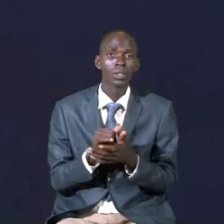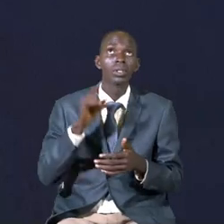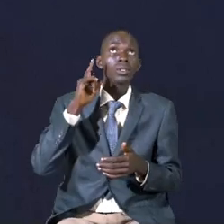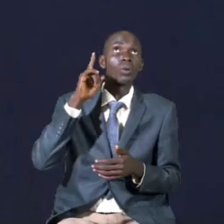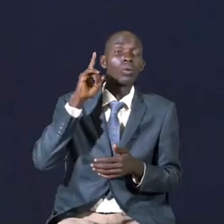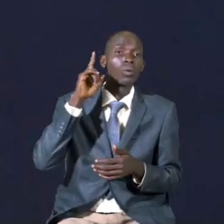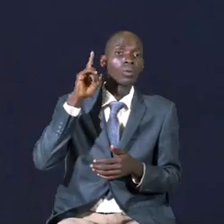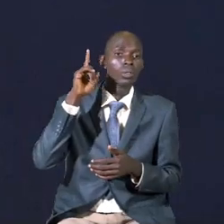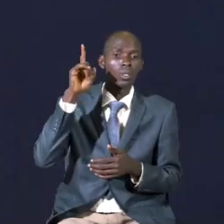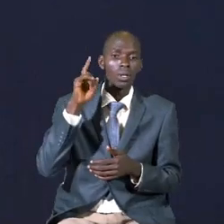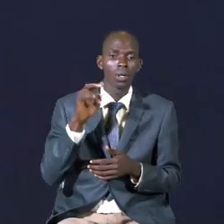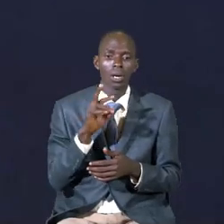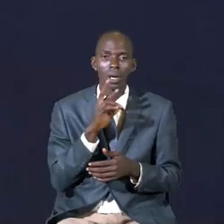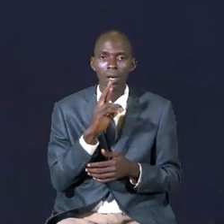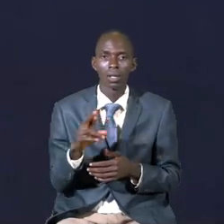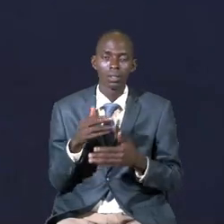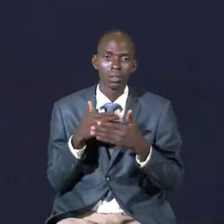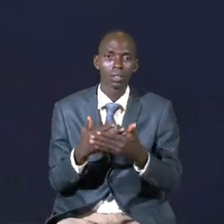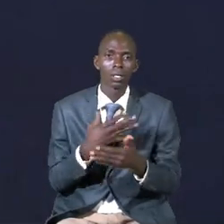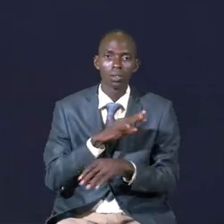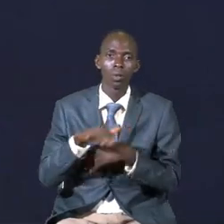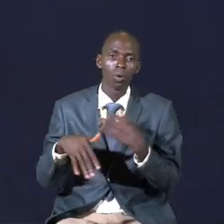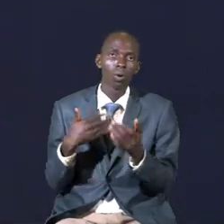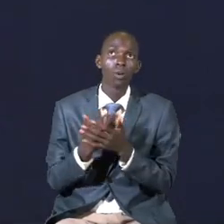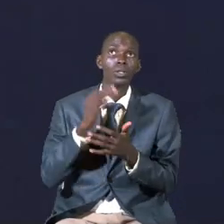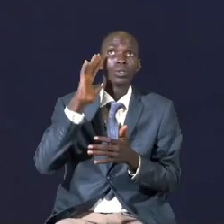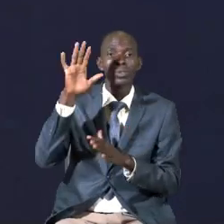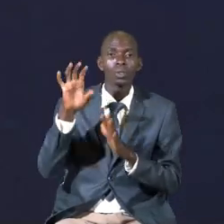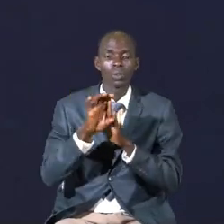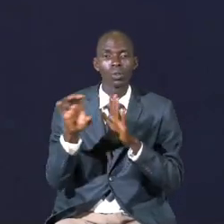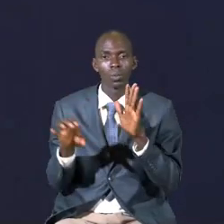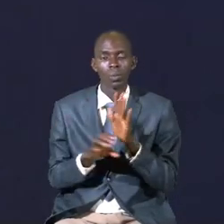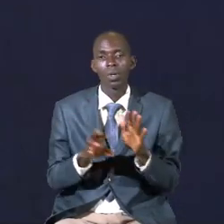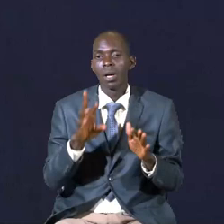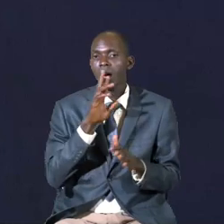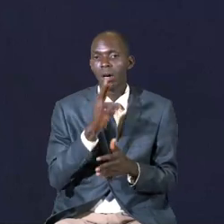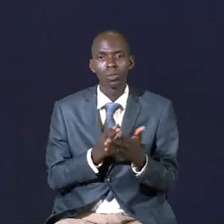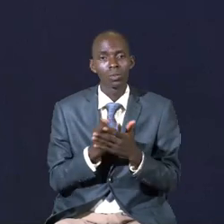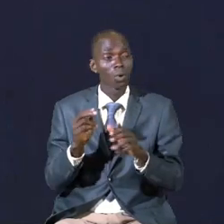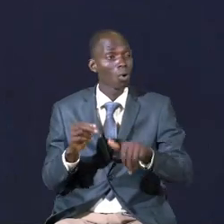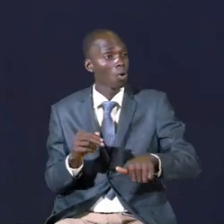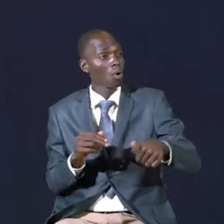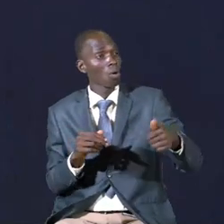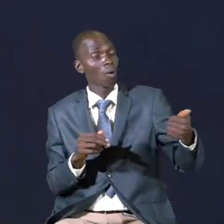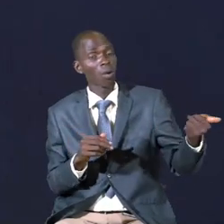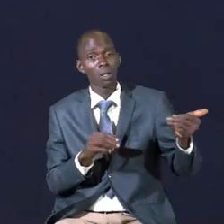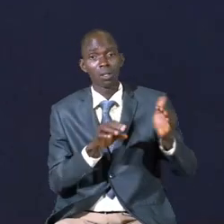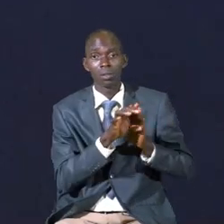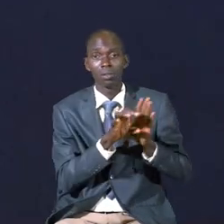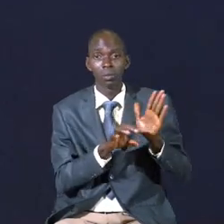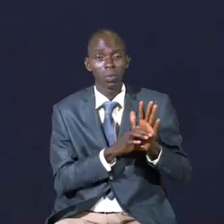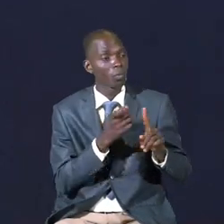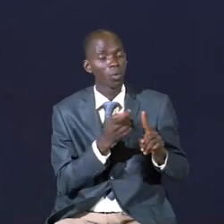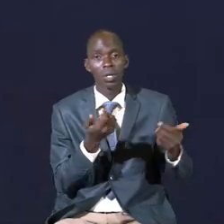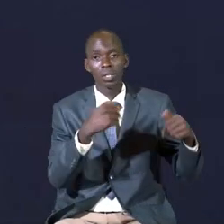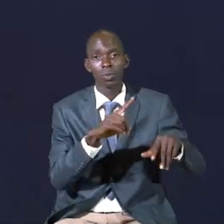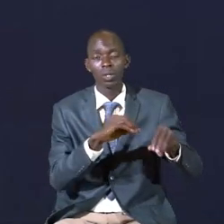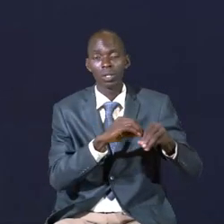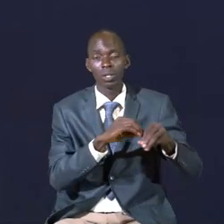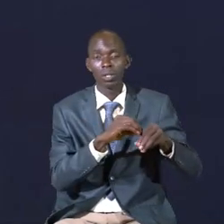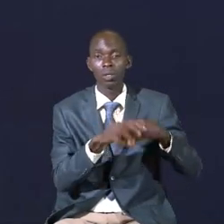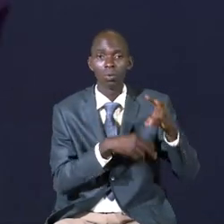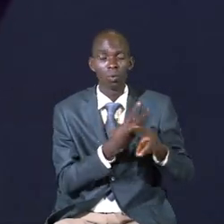all the commandments are truth any other commandment coming from the world coming from our